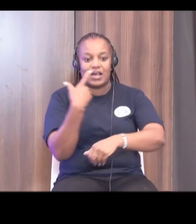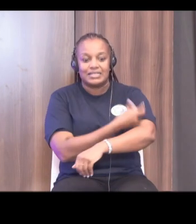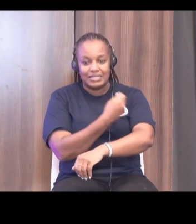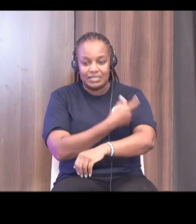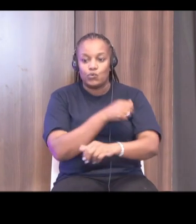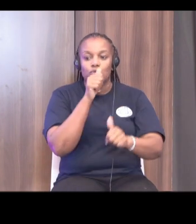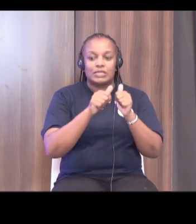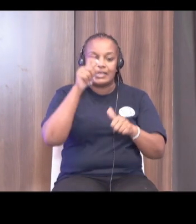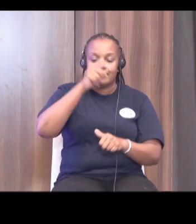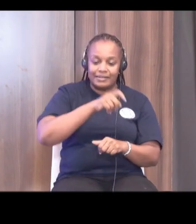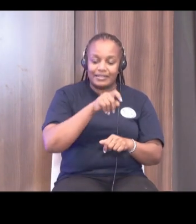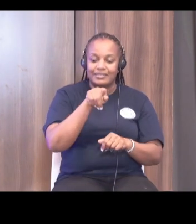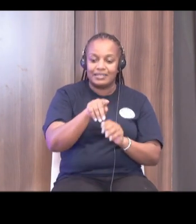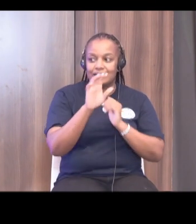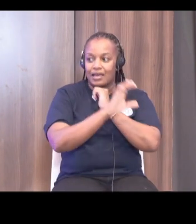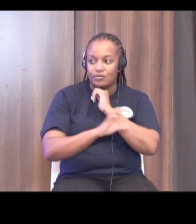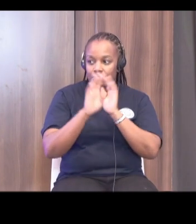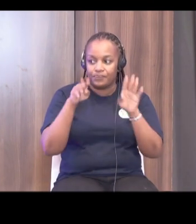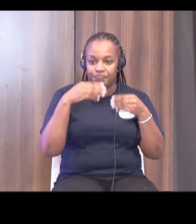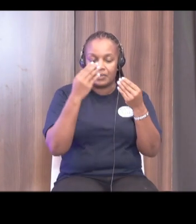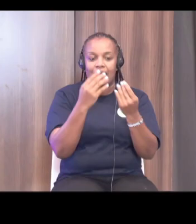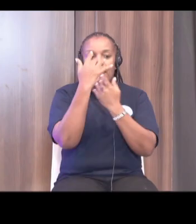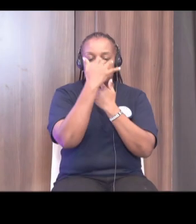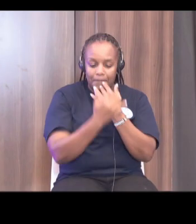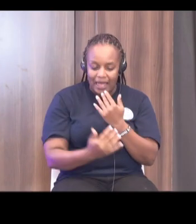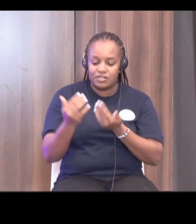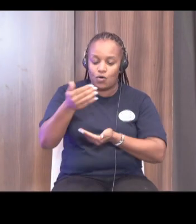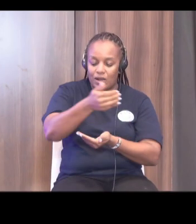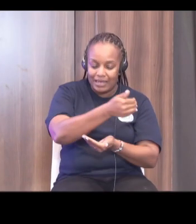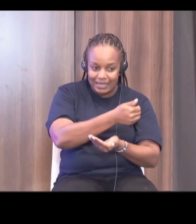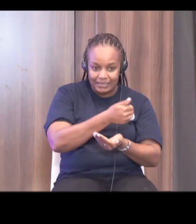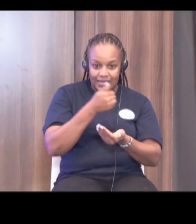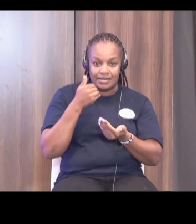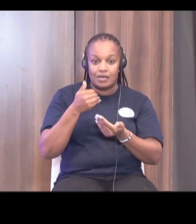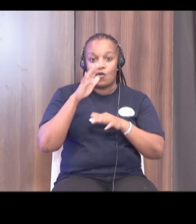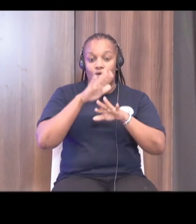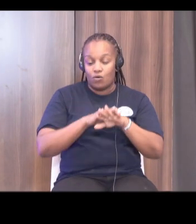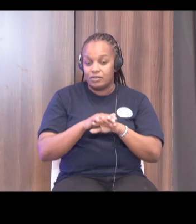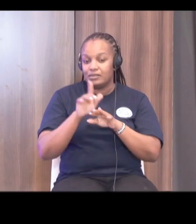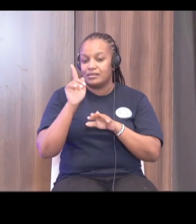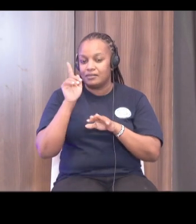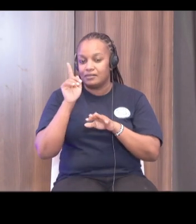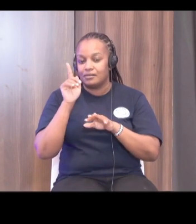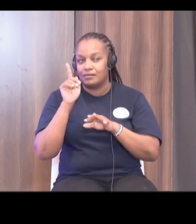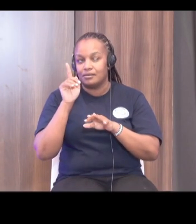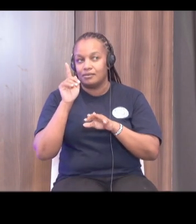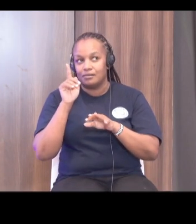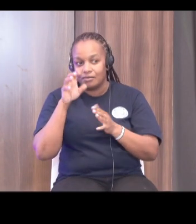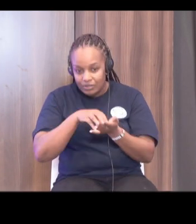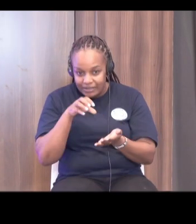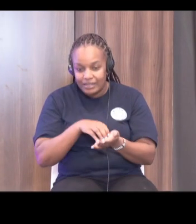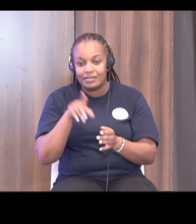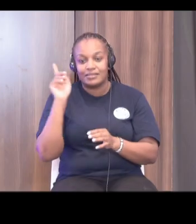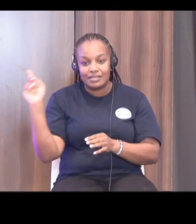be administered, and blood collected post-priming doses of diphtheria, tetanus, pertussis-containing vaccine,